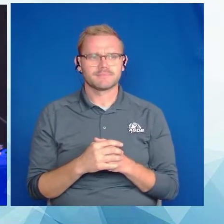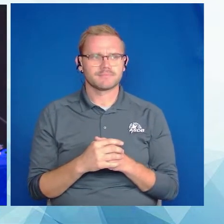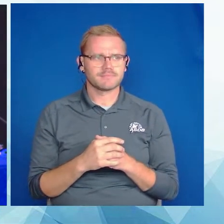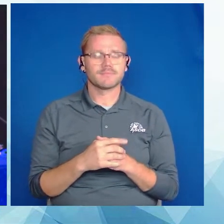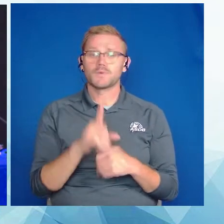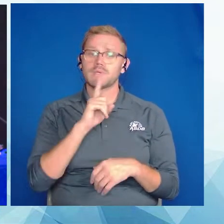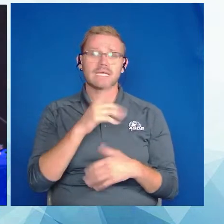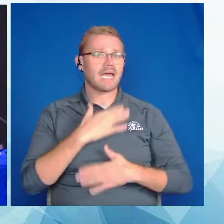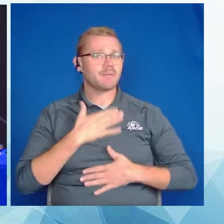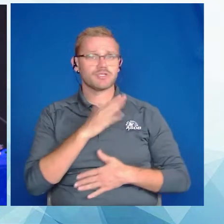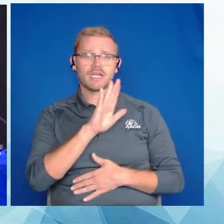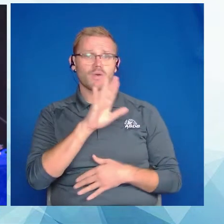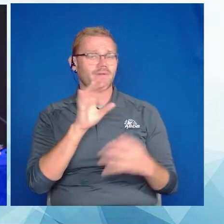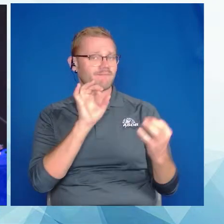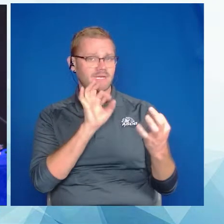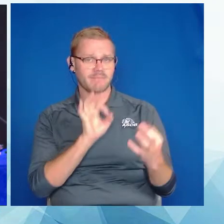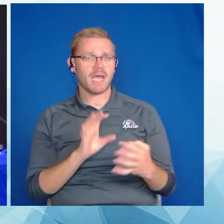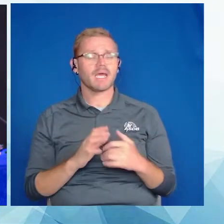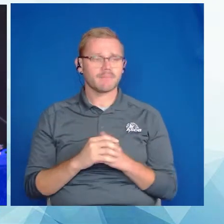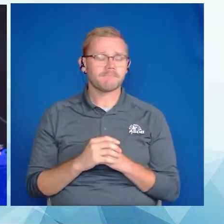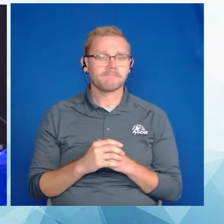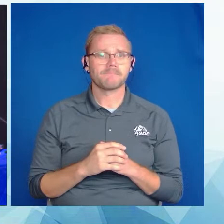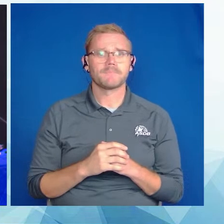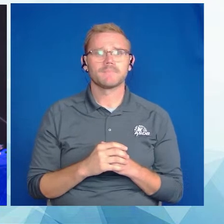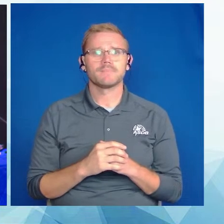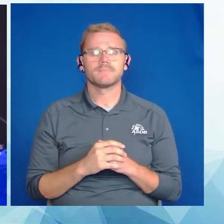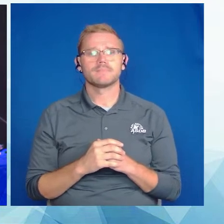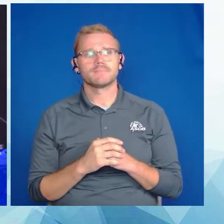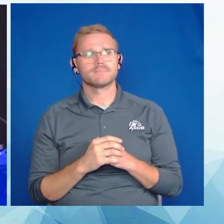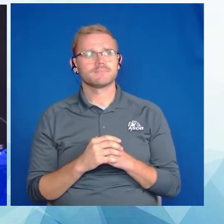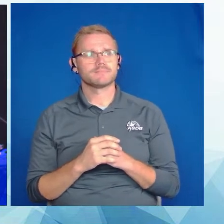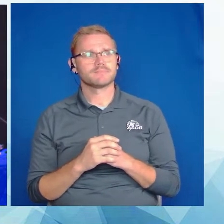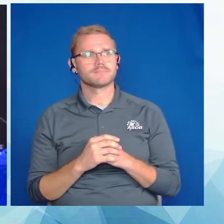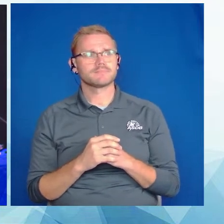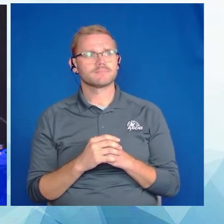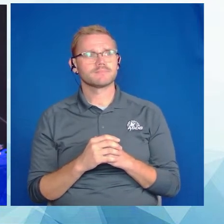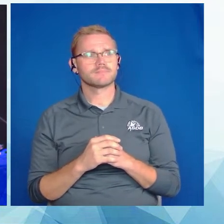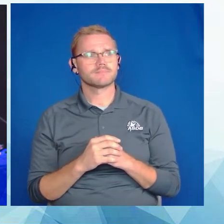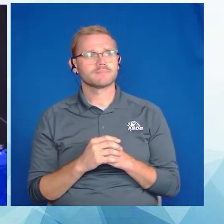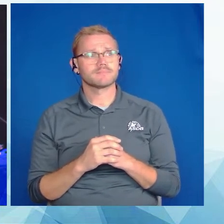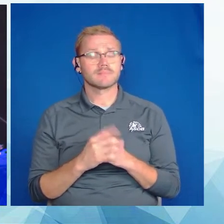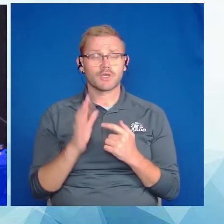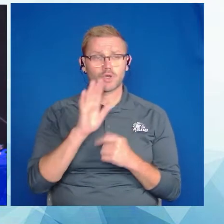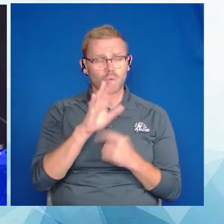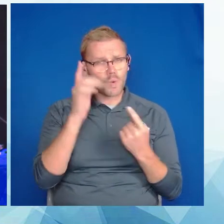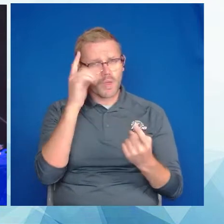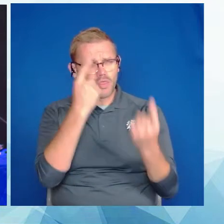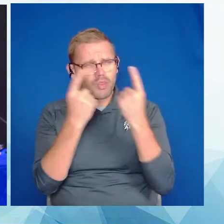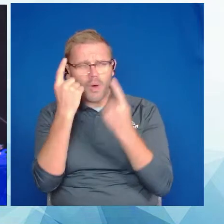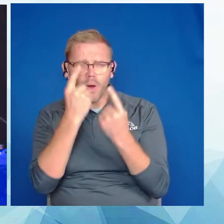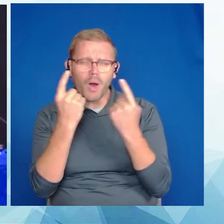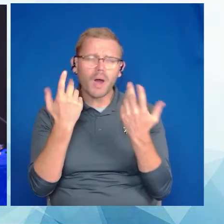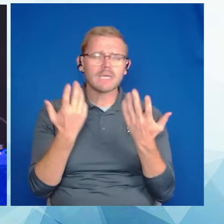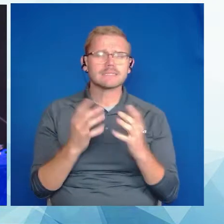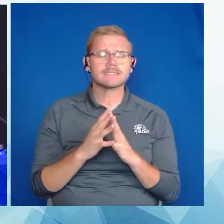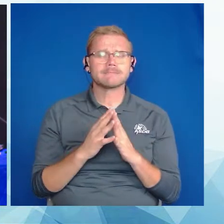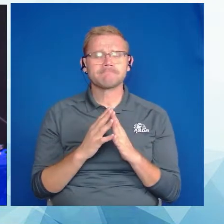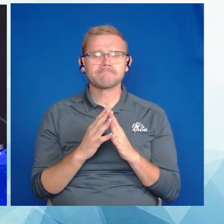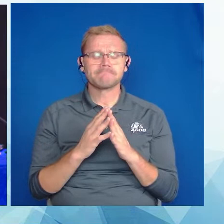I appreciate that feedback. Any thoughts on how